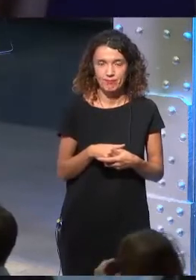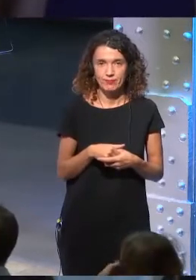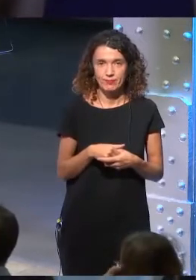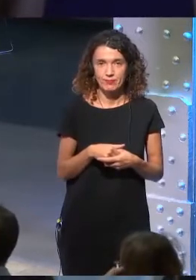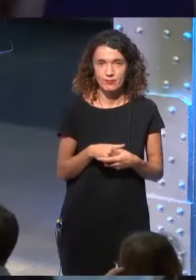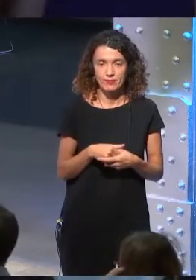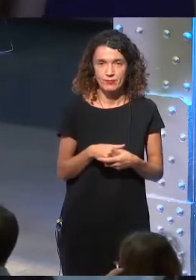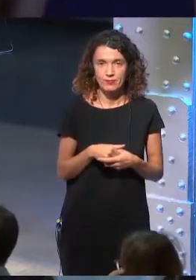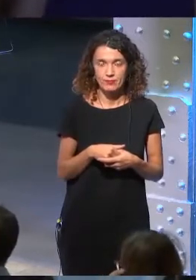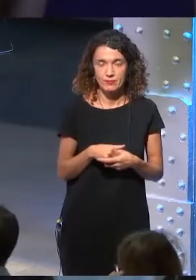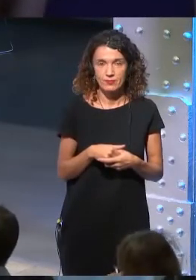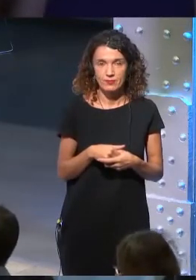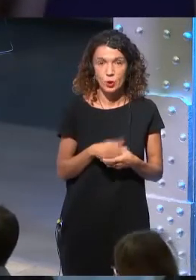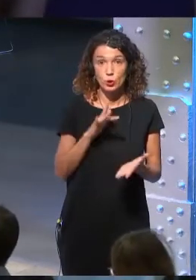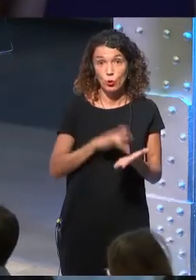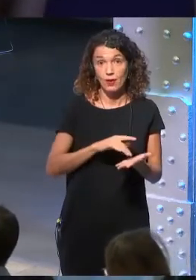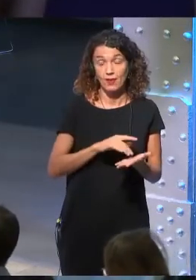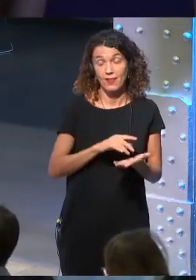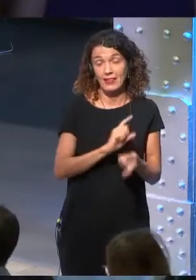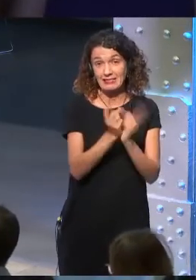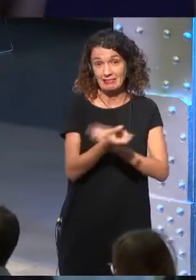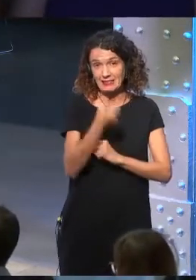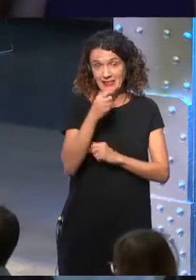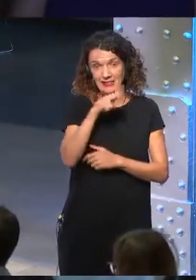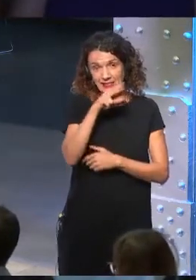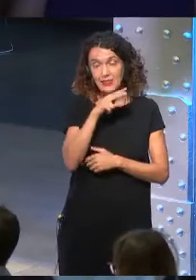We're now in English, but you have translation.